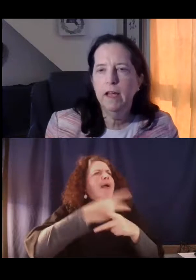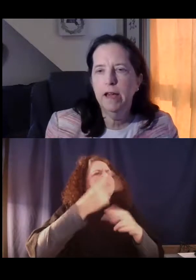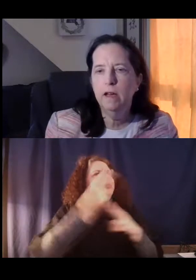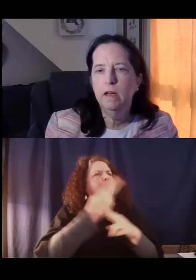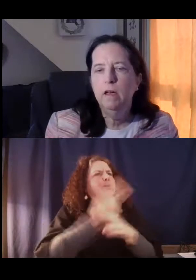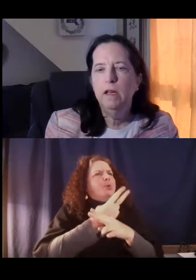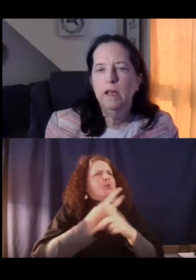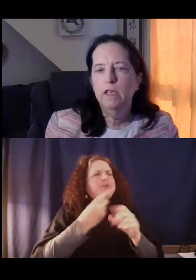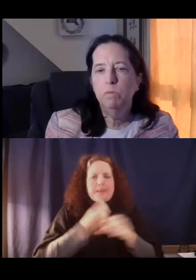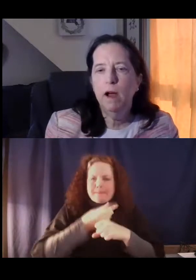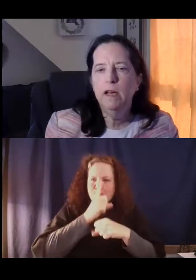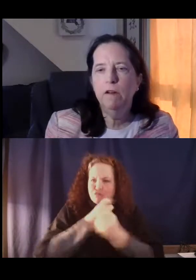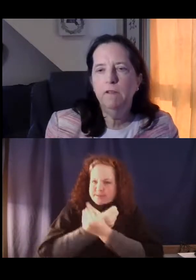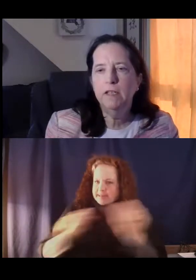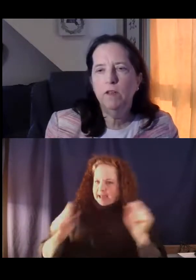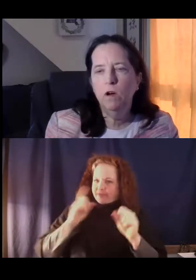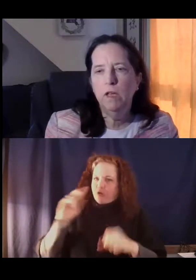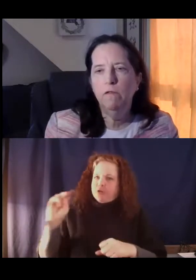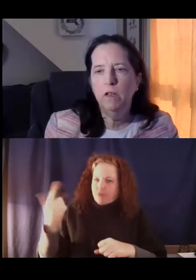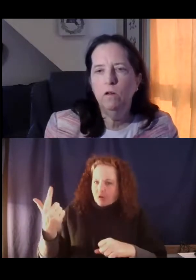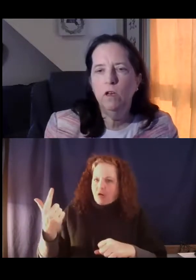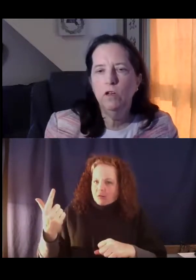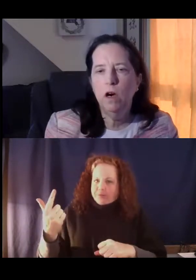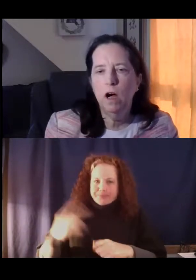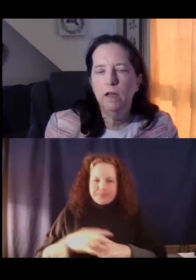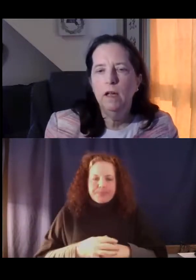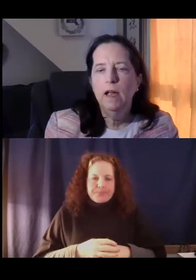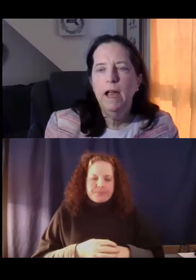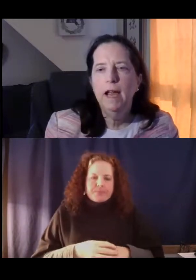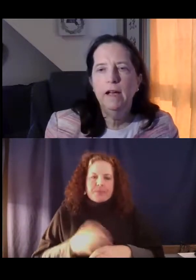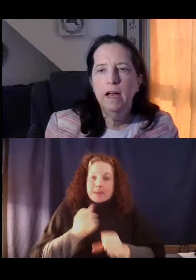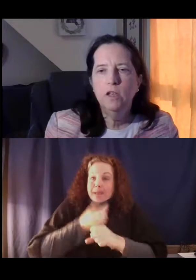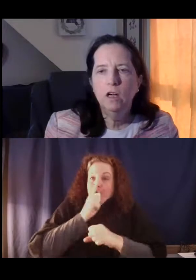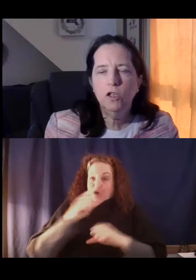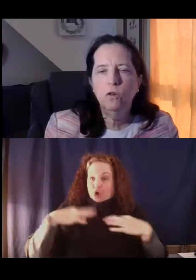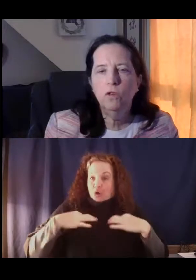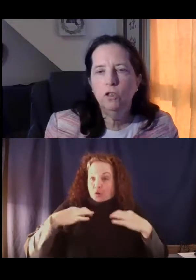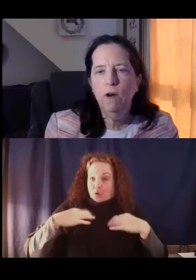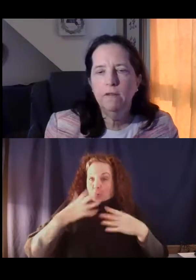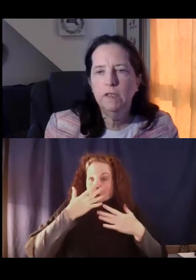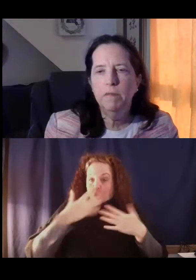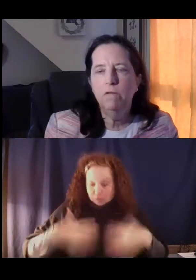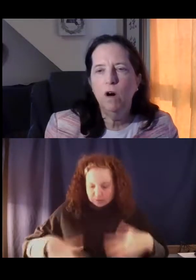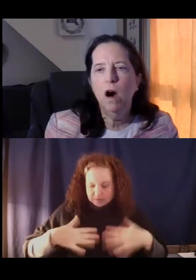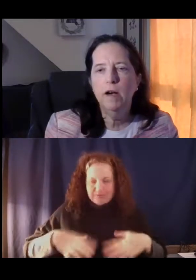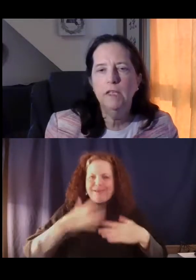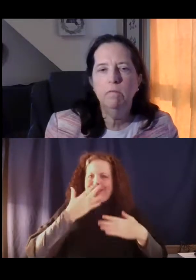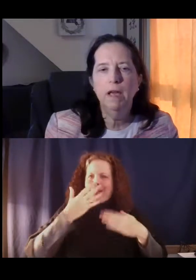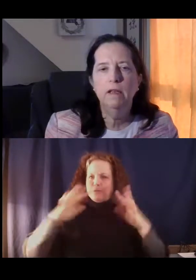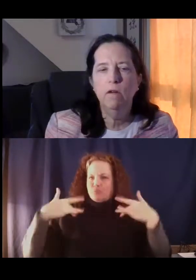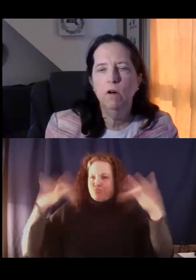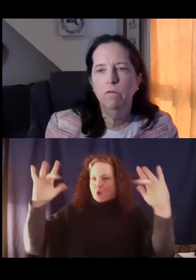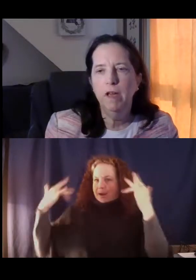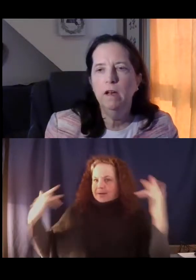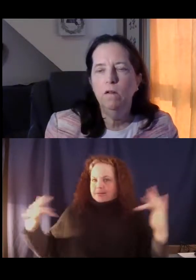Clothing, again, is bright and reflective clothing for you and your dog. And guide dog schools do have something for a harness